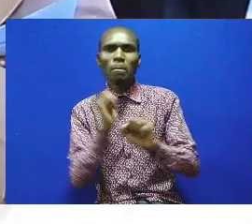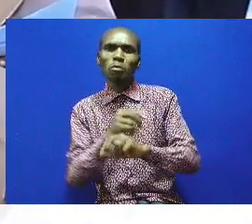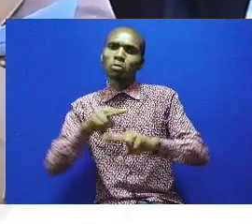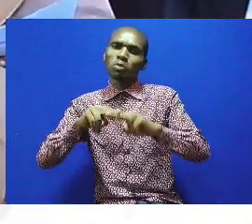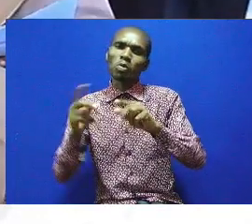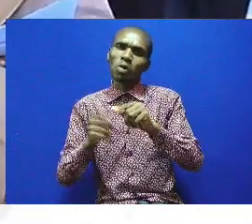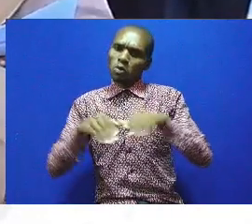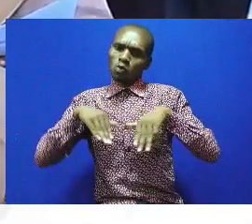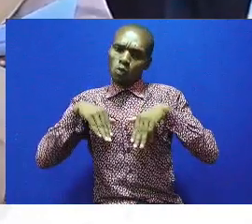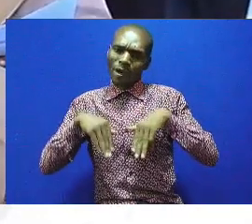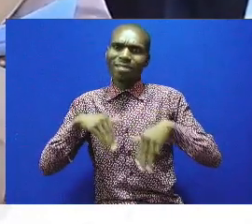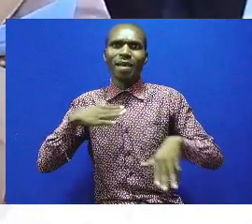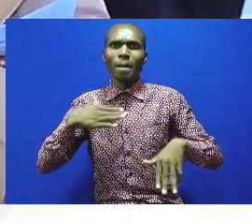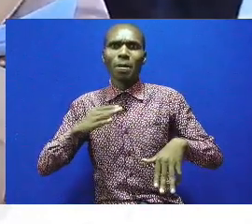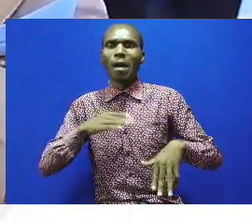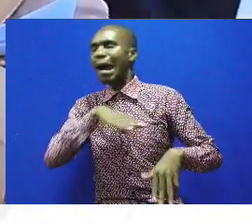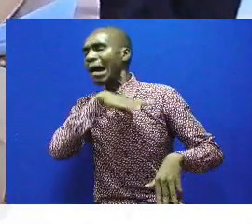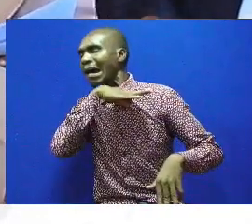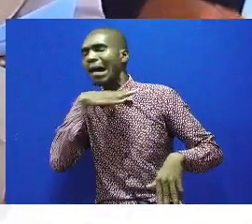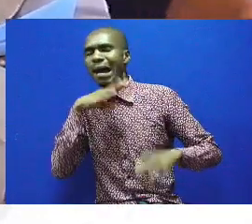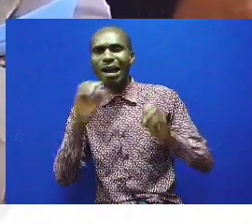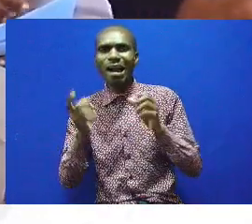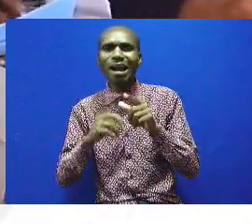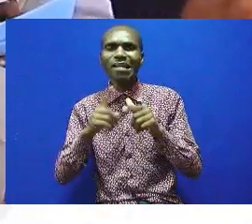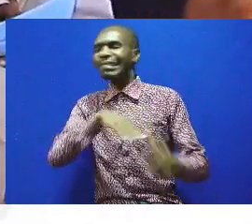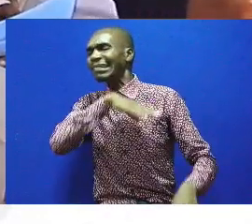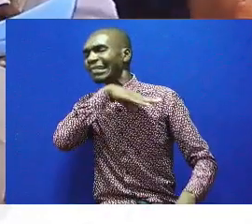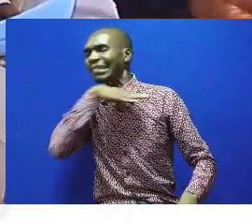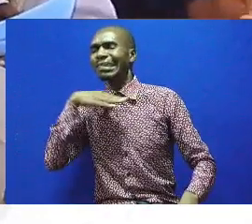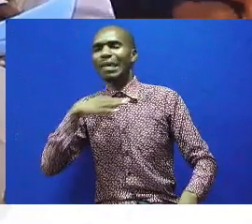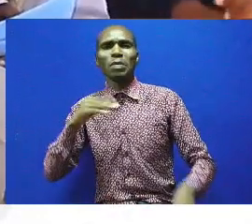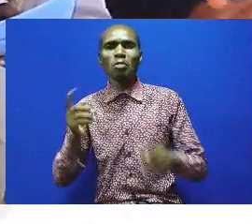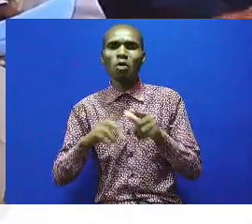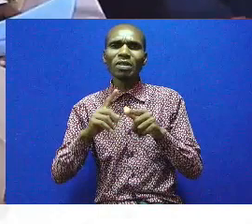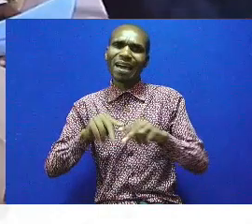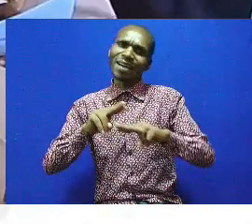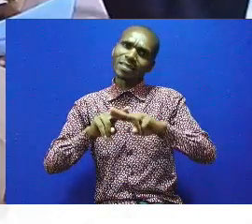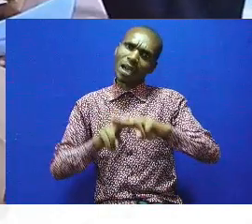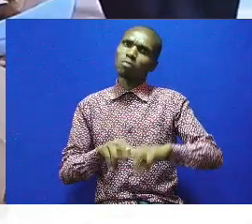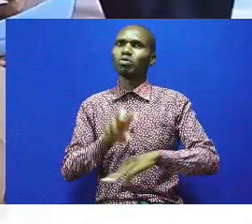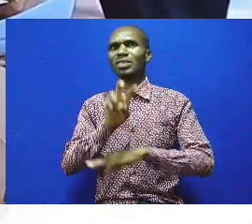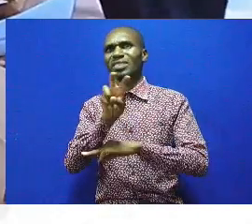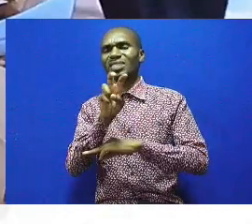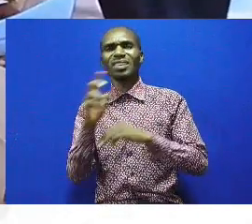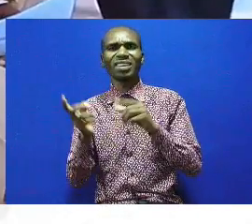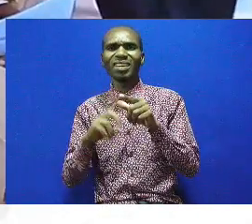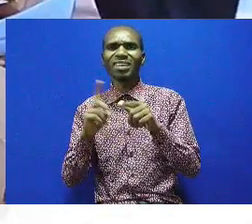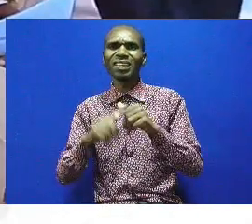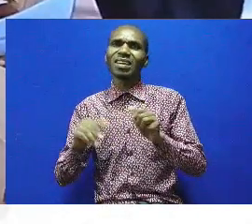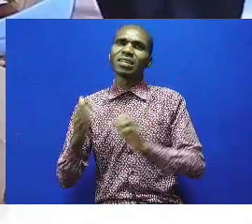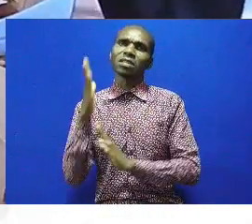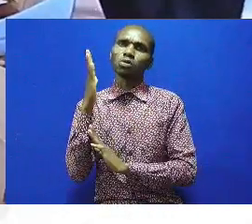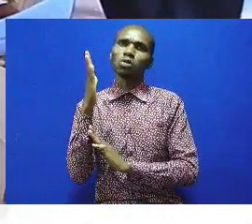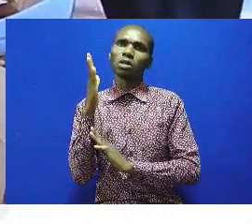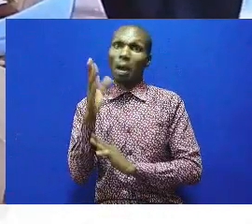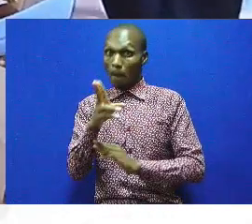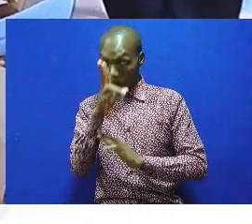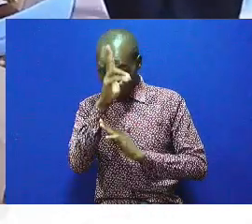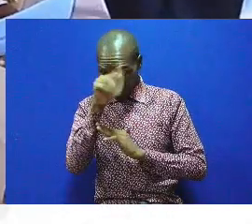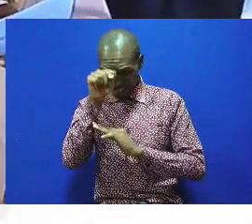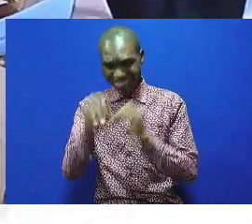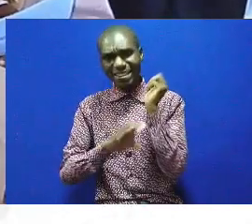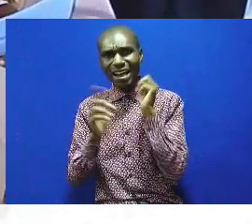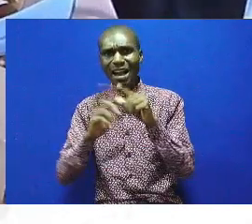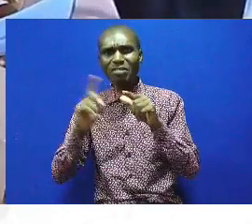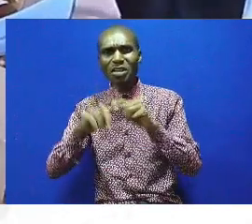abantu baito ko koba madad bango itwa to karansete and the security apparatus in this country is not